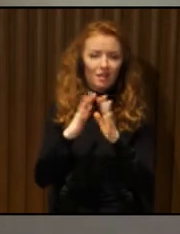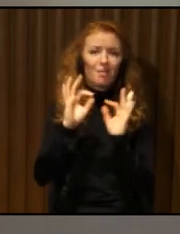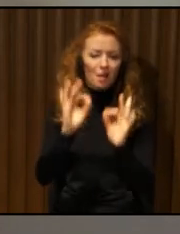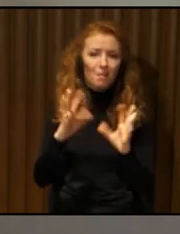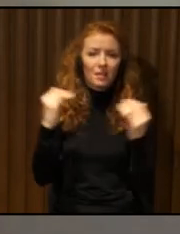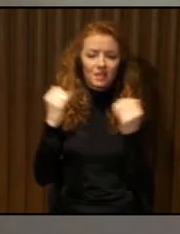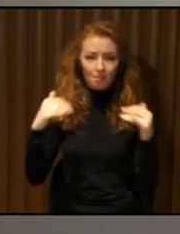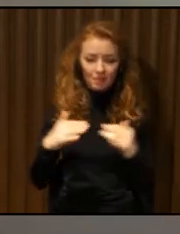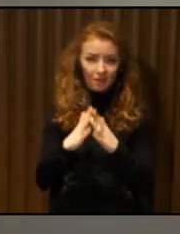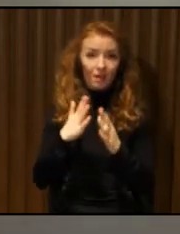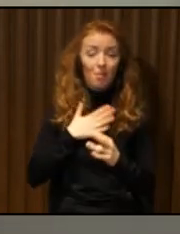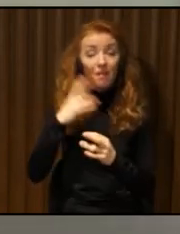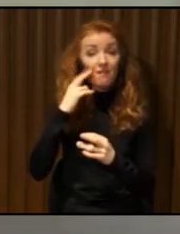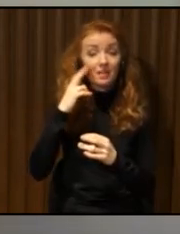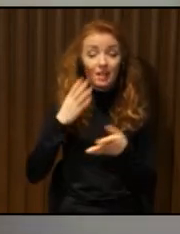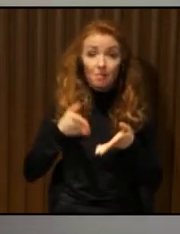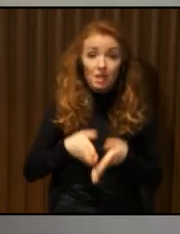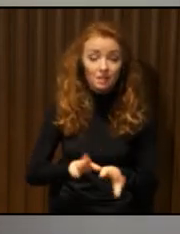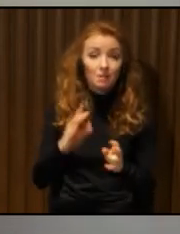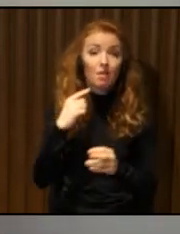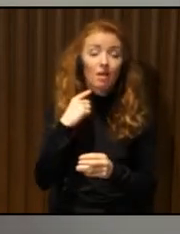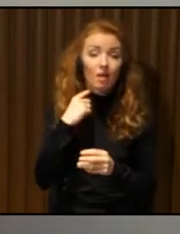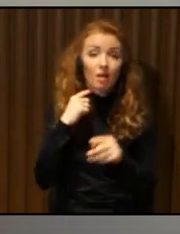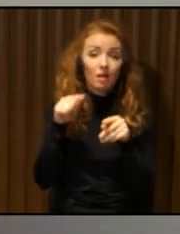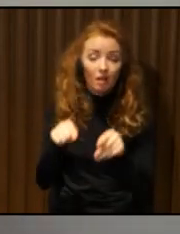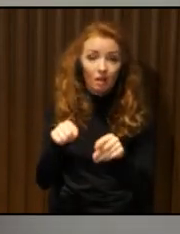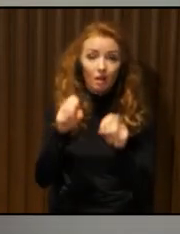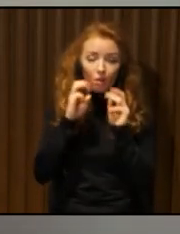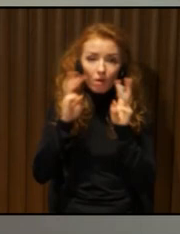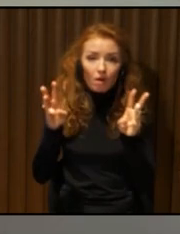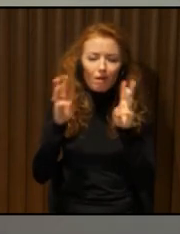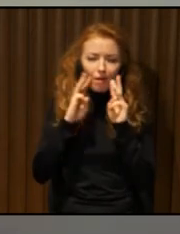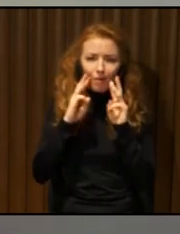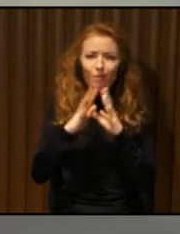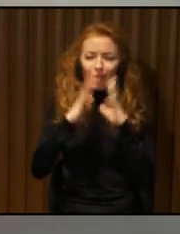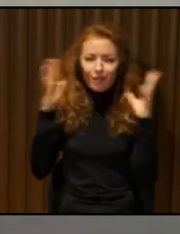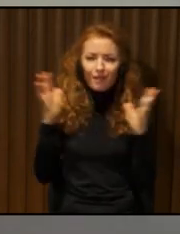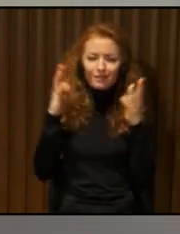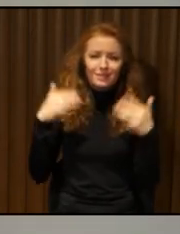so... Okay. My God. My name is Popov. So all the best to your parents.